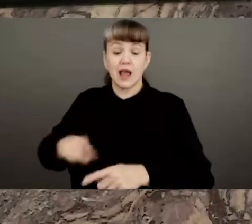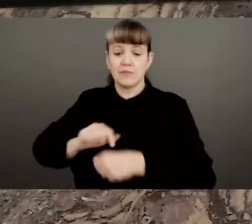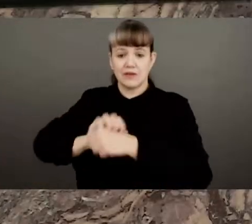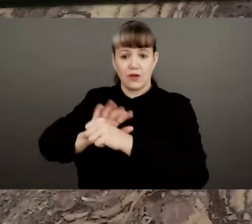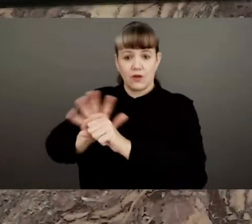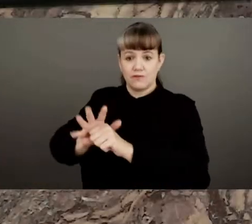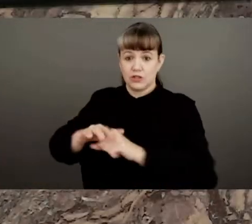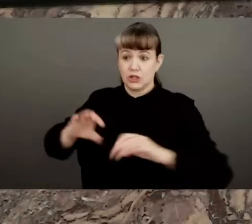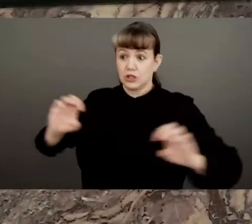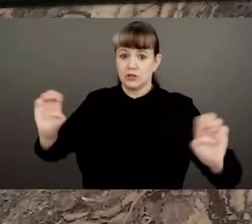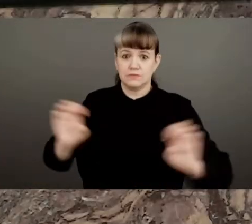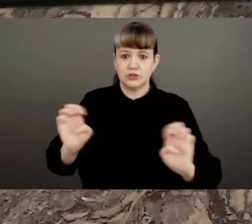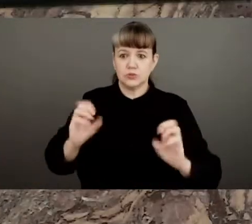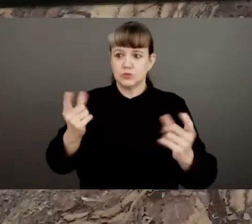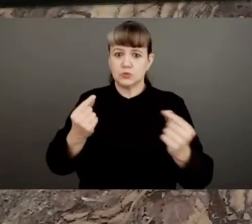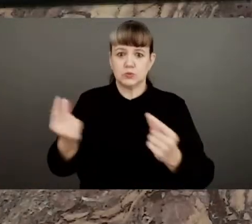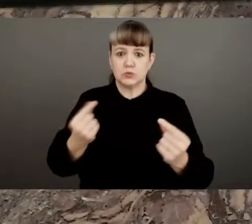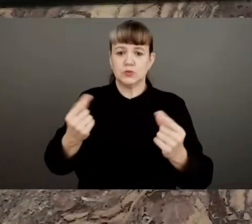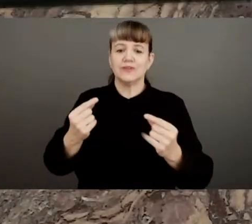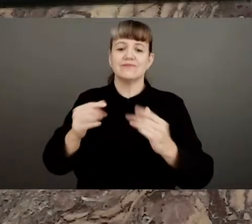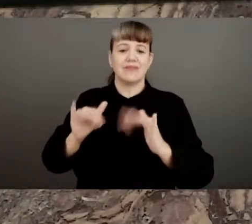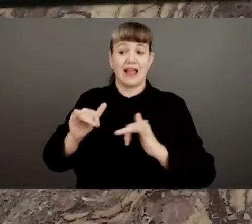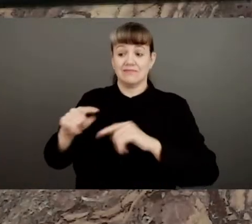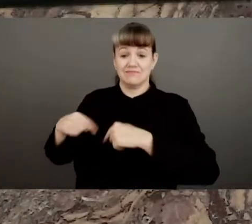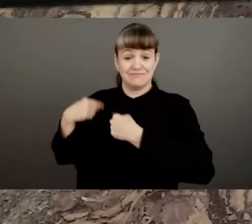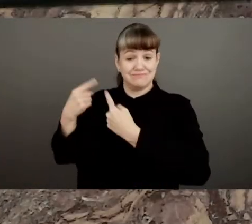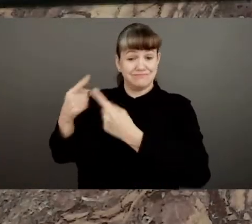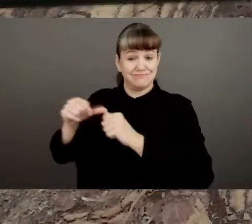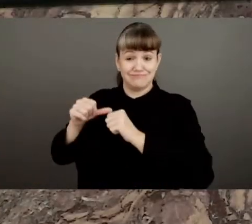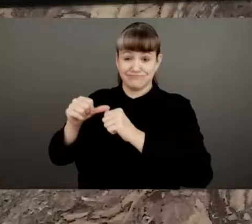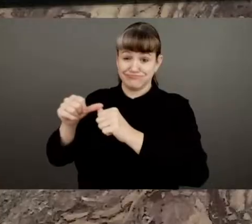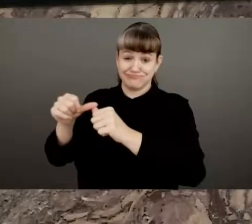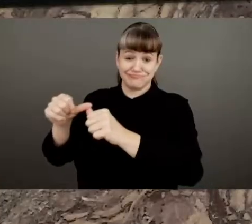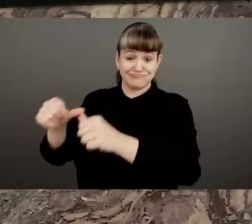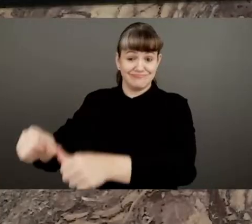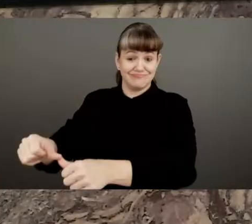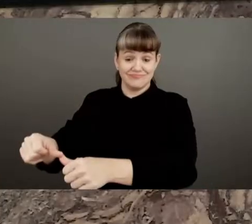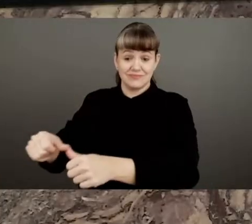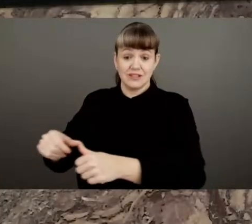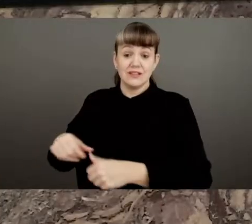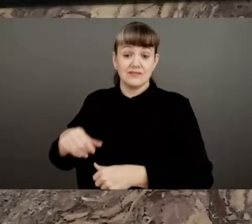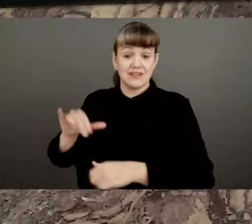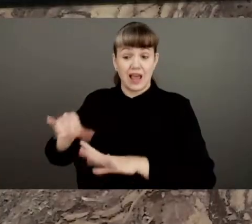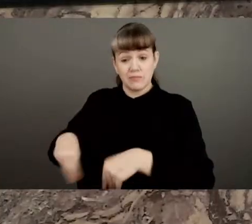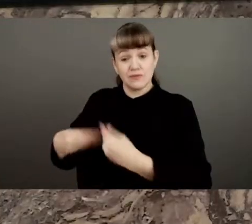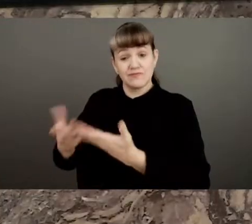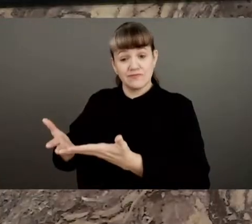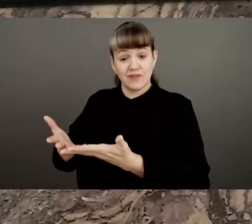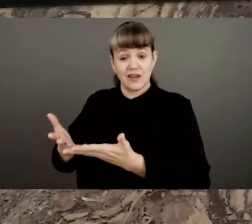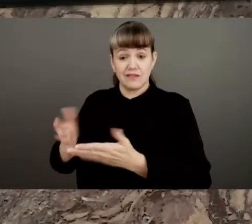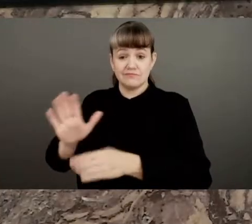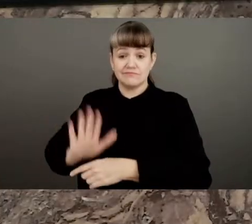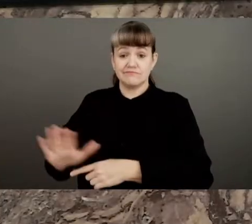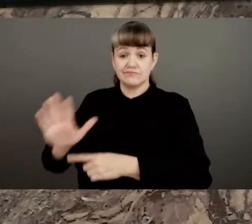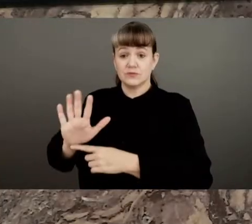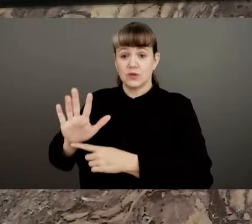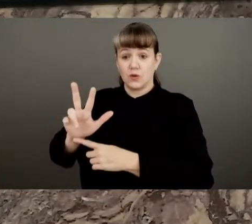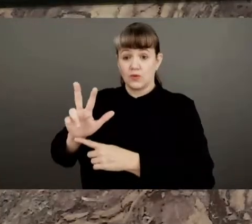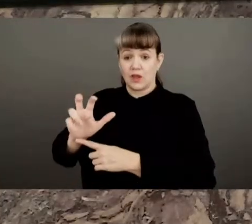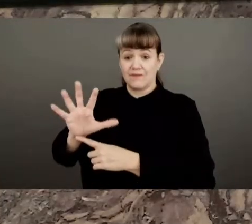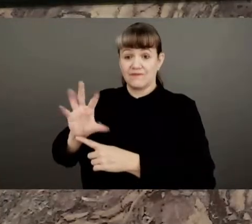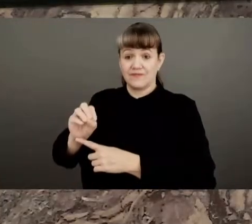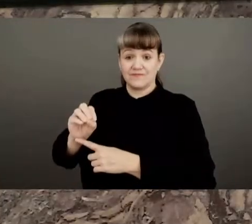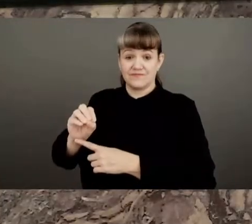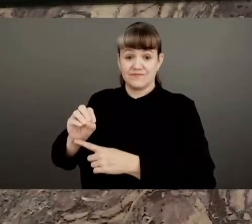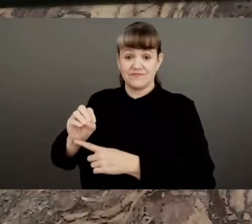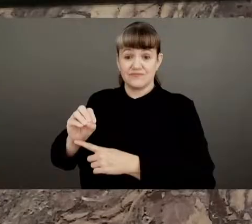service. Today, Feed the Need provides approximately 350 nutritious meals each week to seniors who